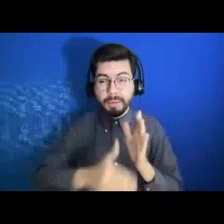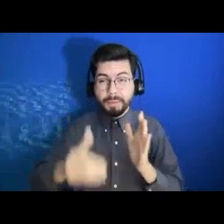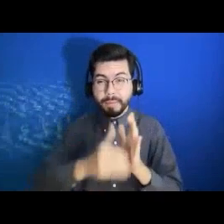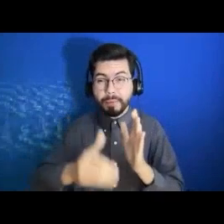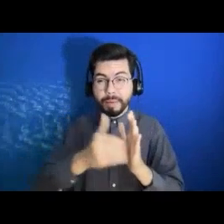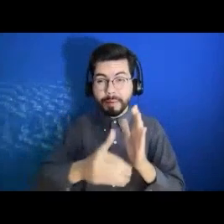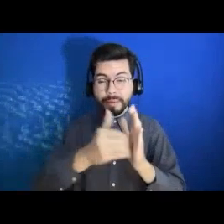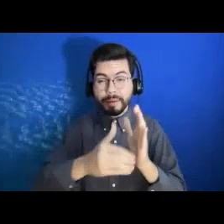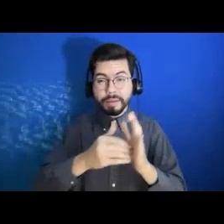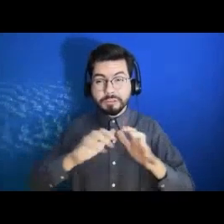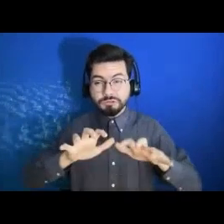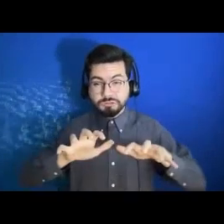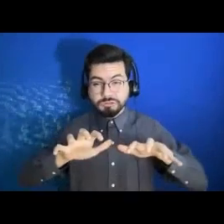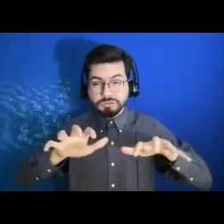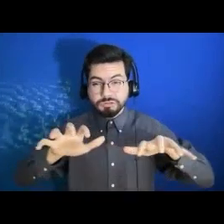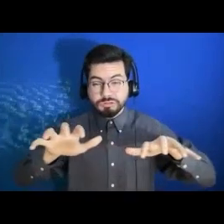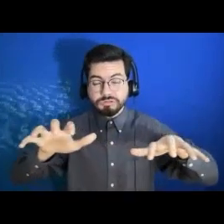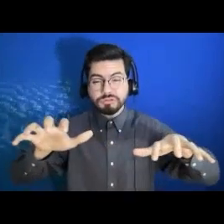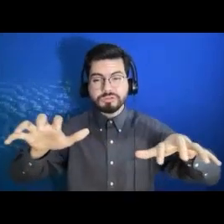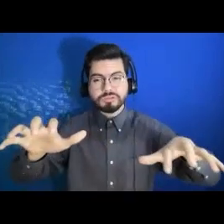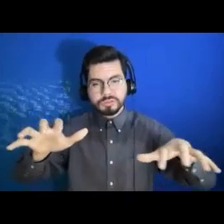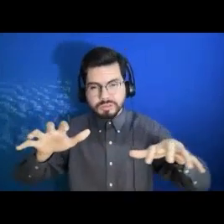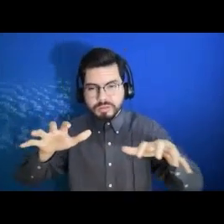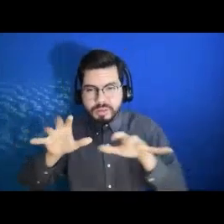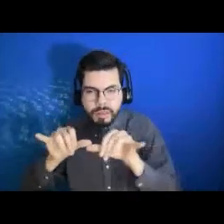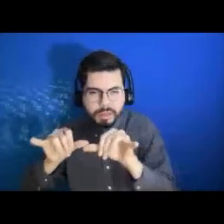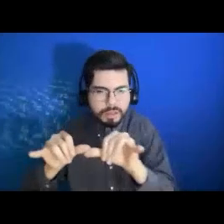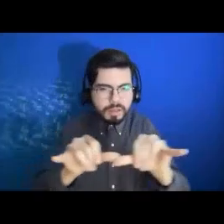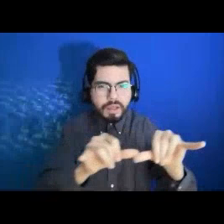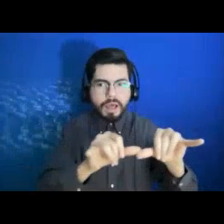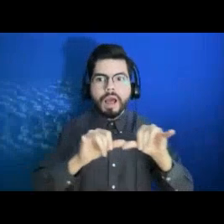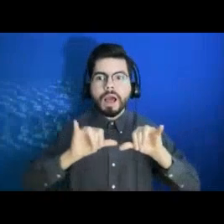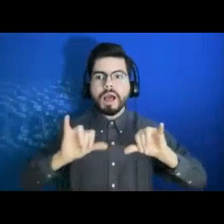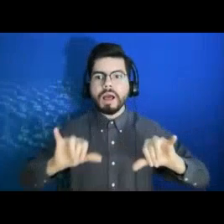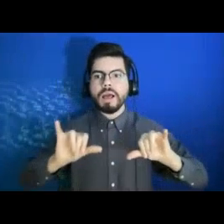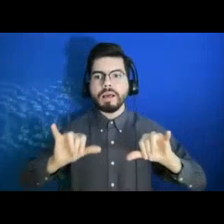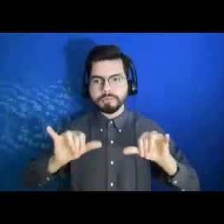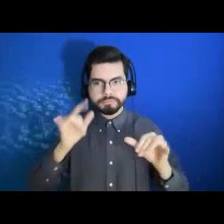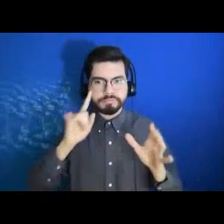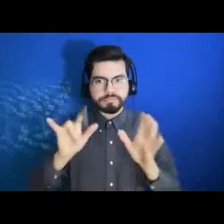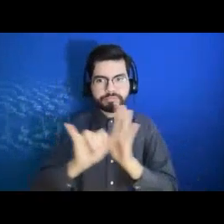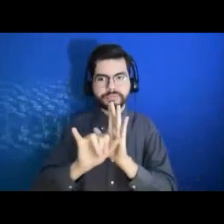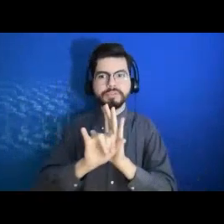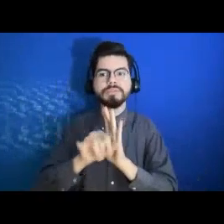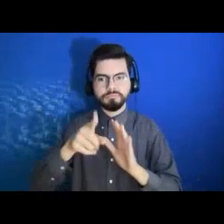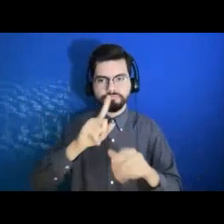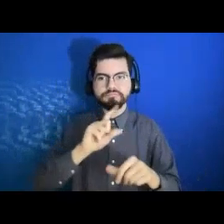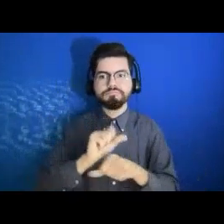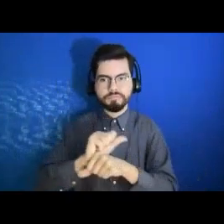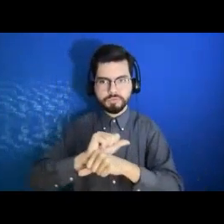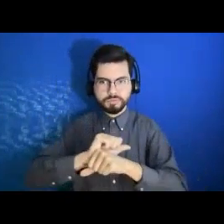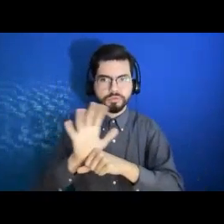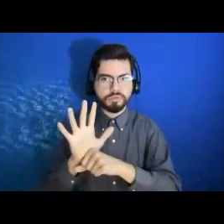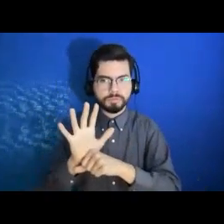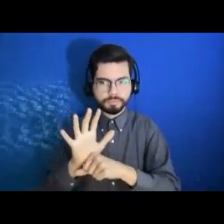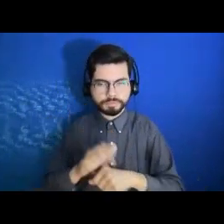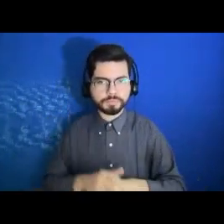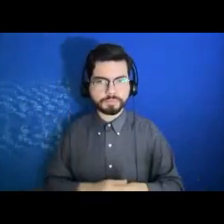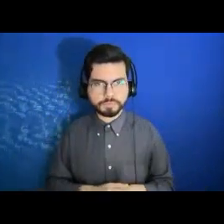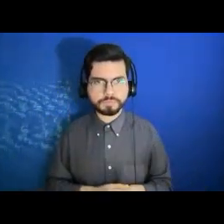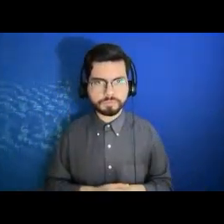they use. And this is very famous, and it was found in Yellowstone National Park. Also, a lot of the